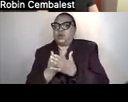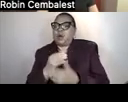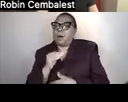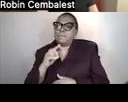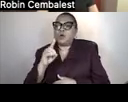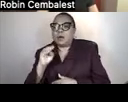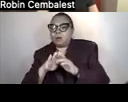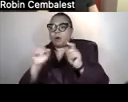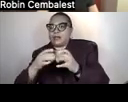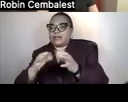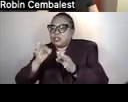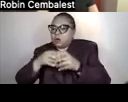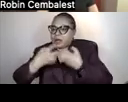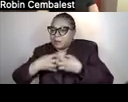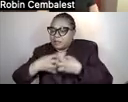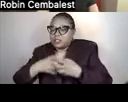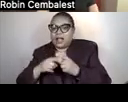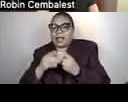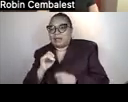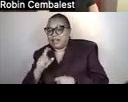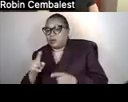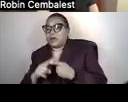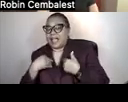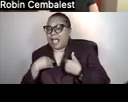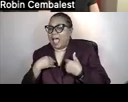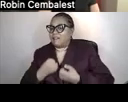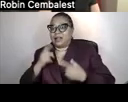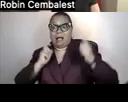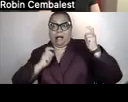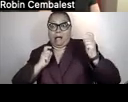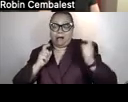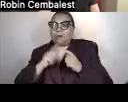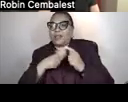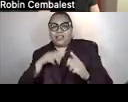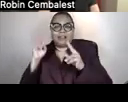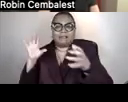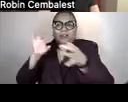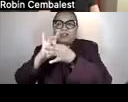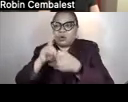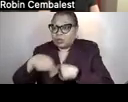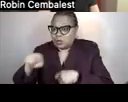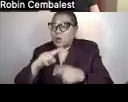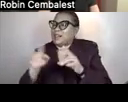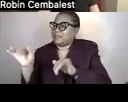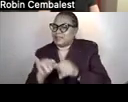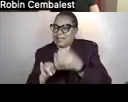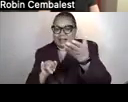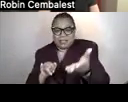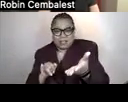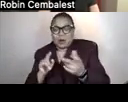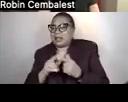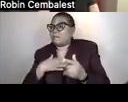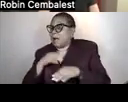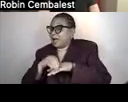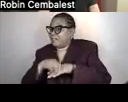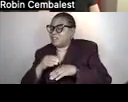board, we got the sewing machine, we have the materials, we have an expression connecting with the viewer, and the same thing here, right? And my